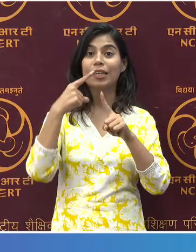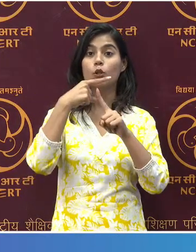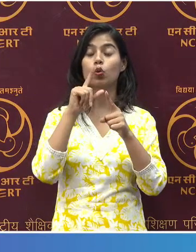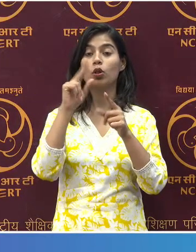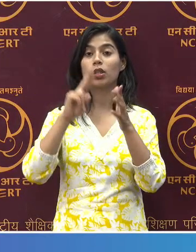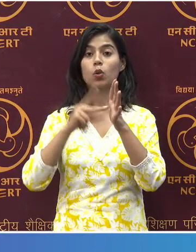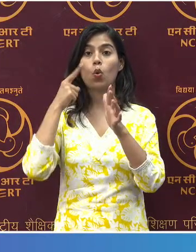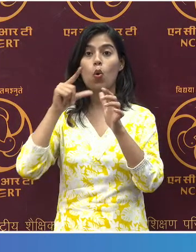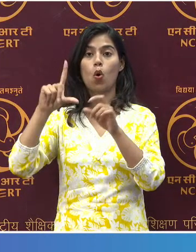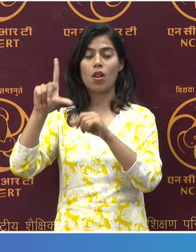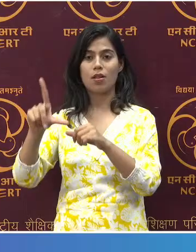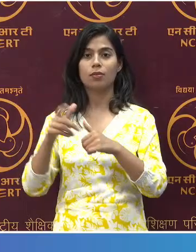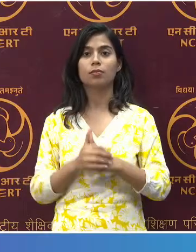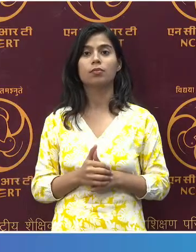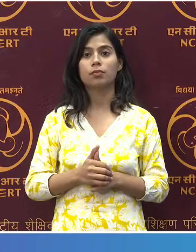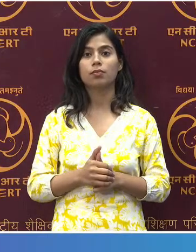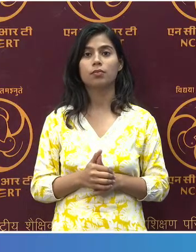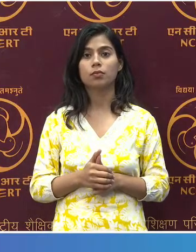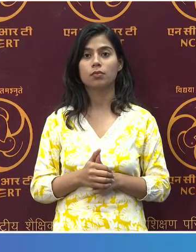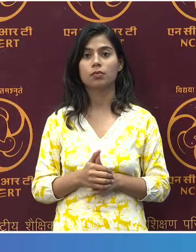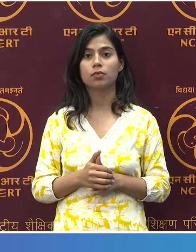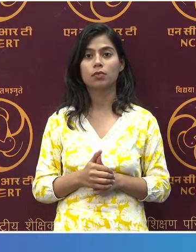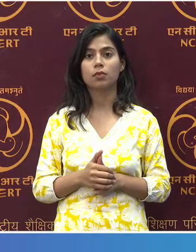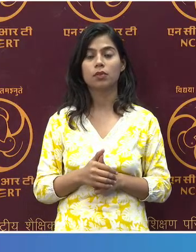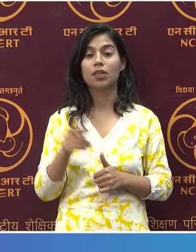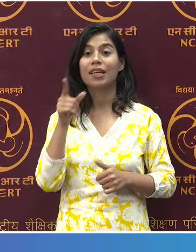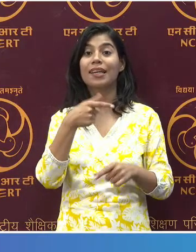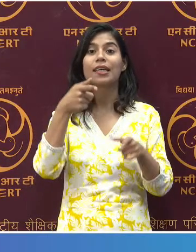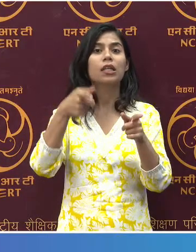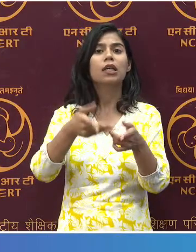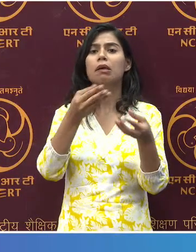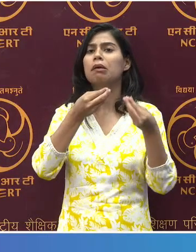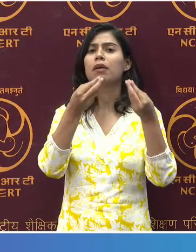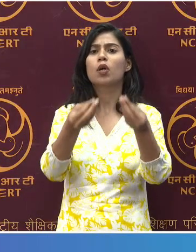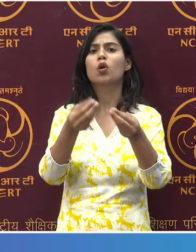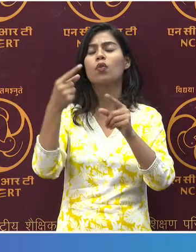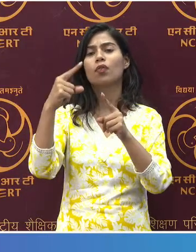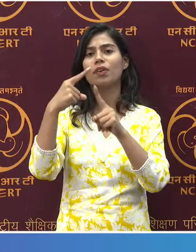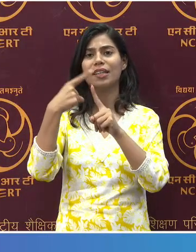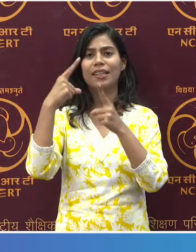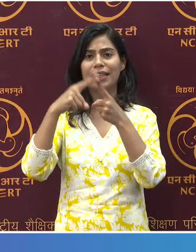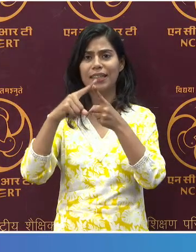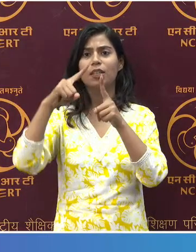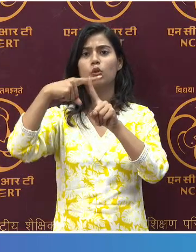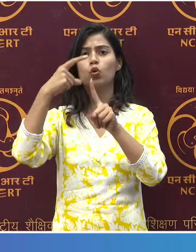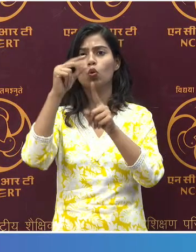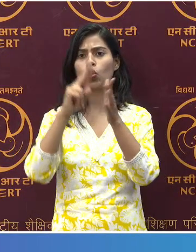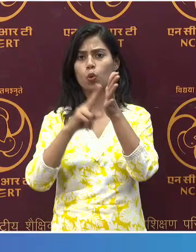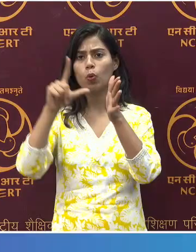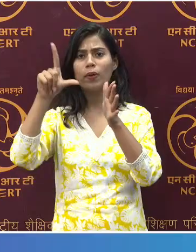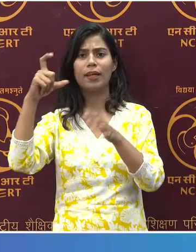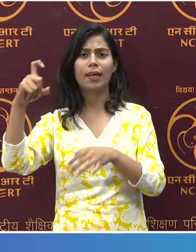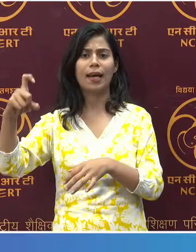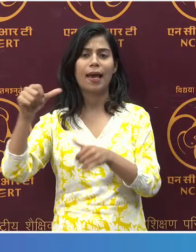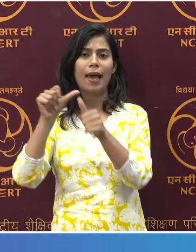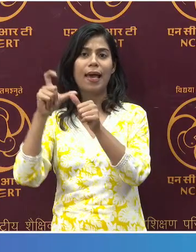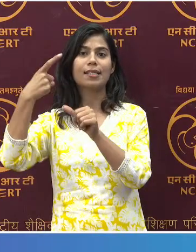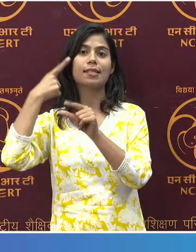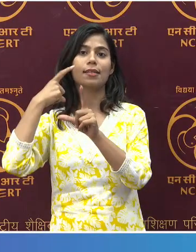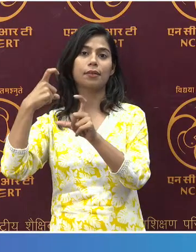of oxidizing agents give ethanoic acid. Ethanoic acid is one of the acid of carboxylic acid